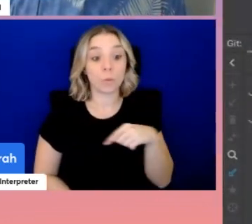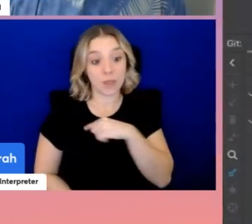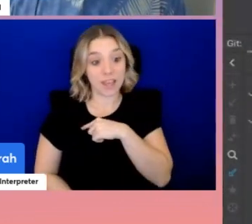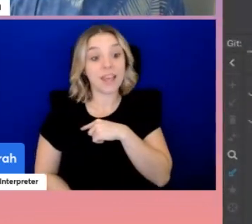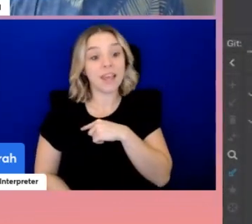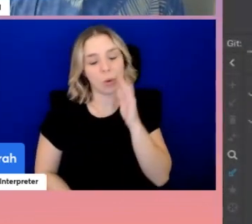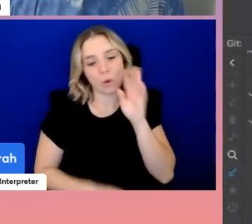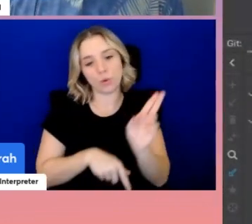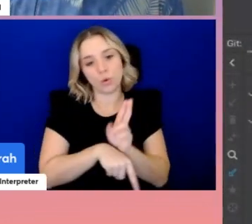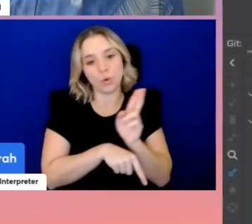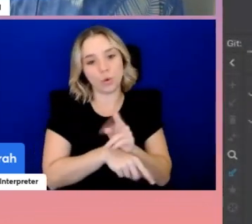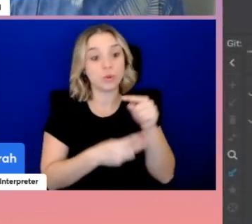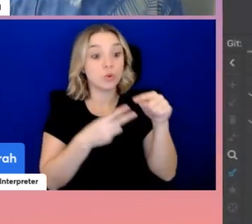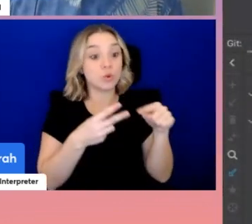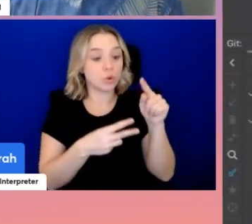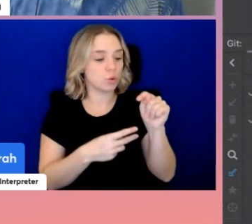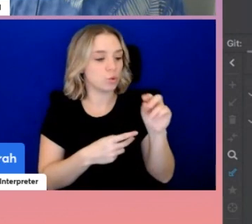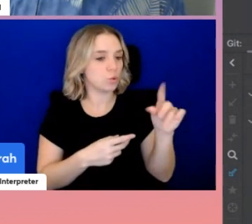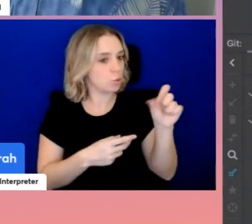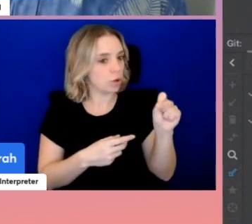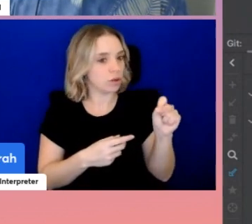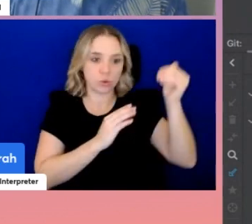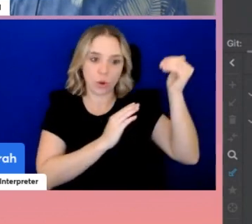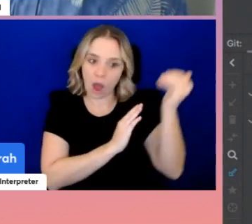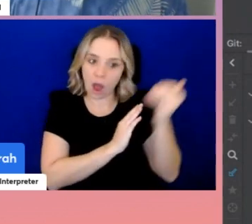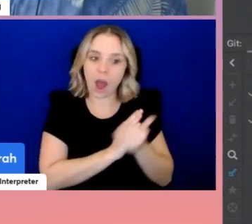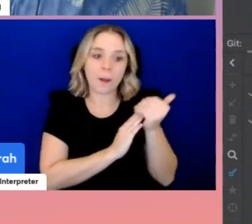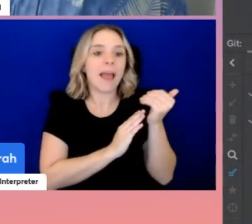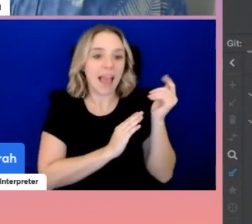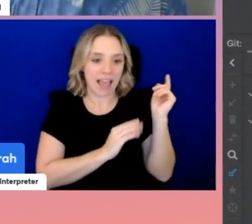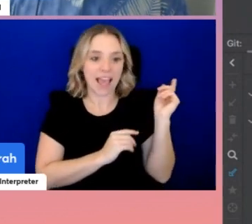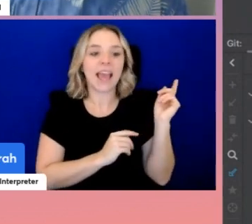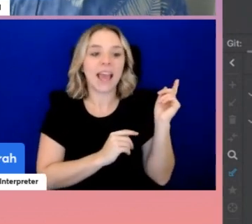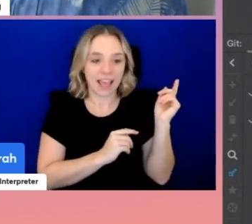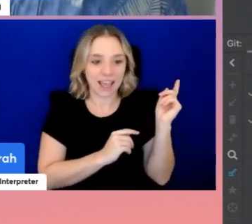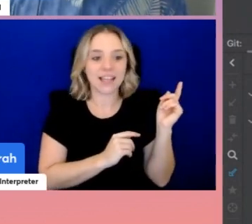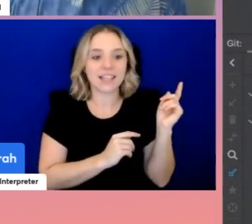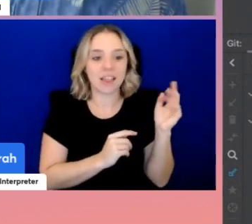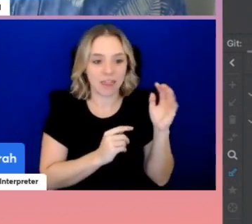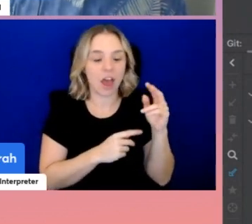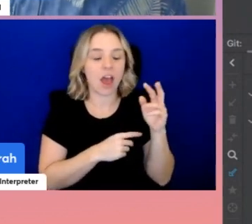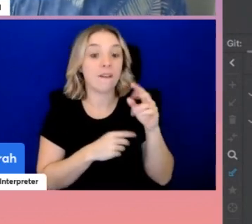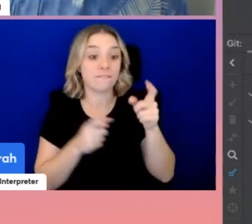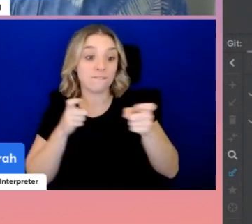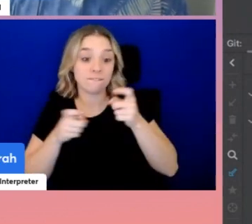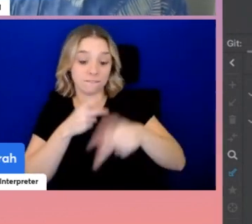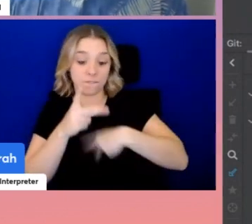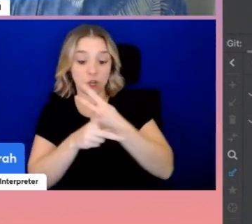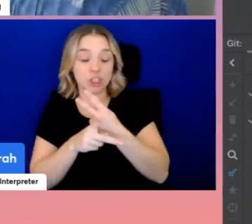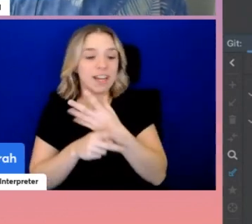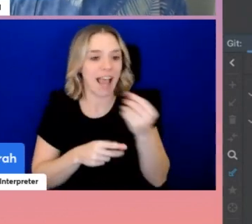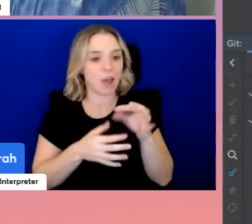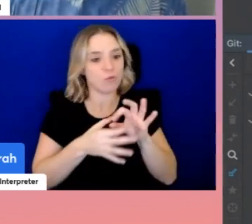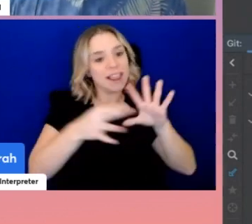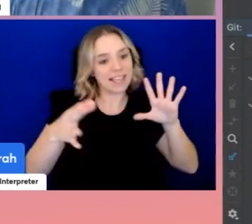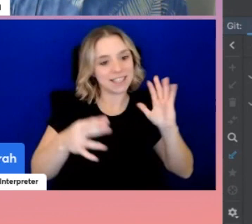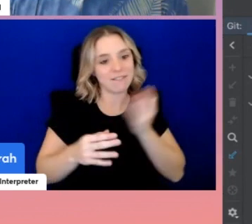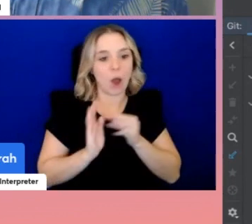going to use these two tools to automate the versioning and release of our modules within the Terraform Cloud registry.